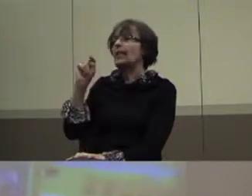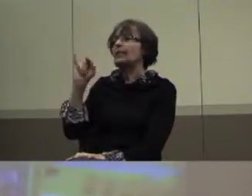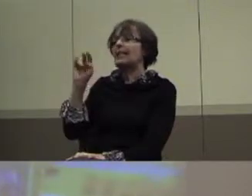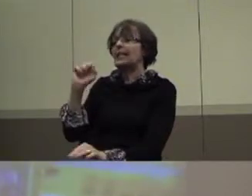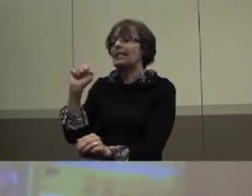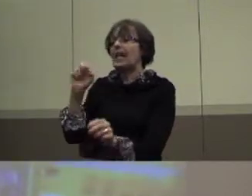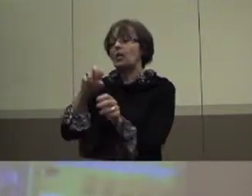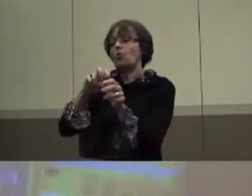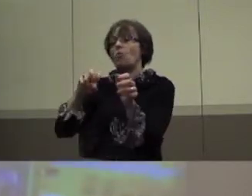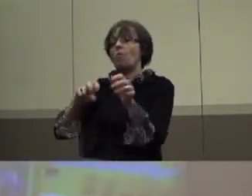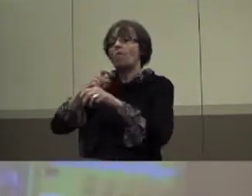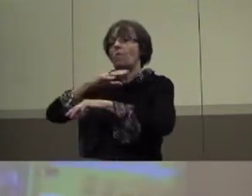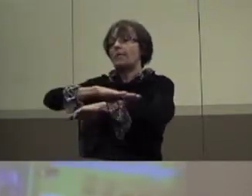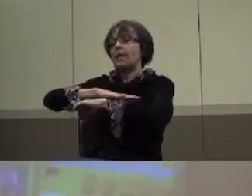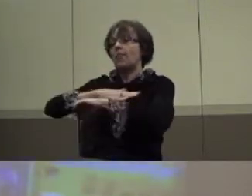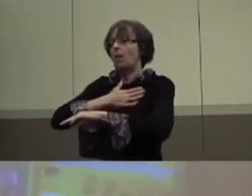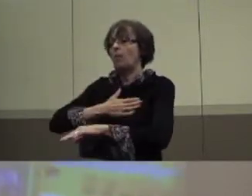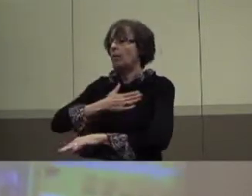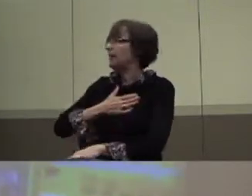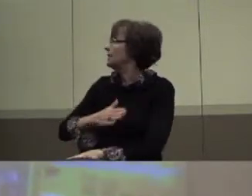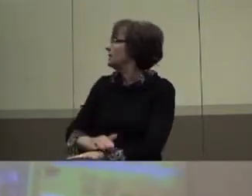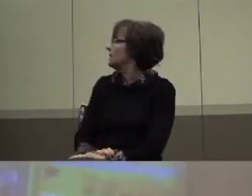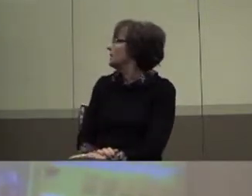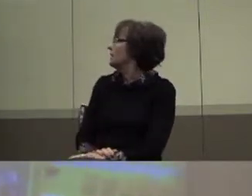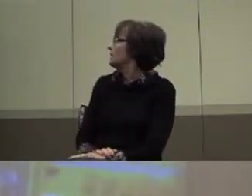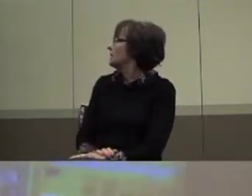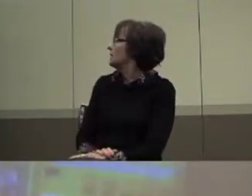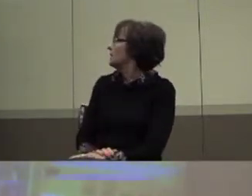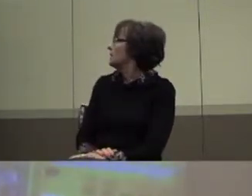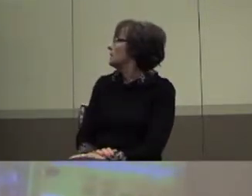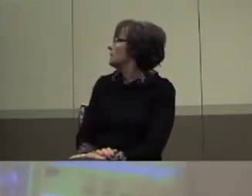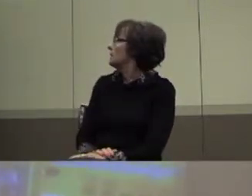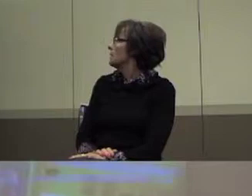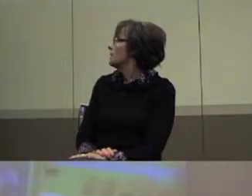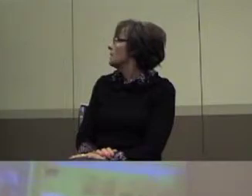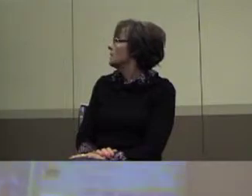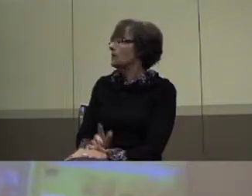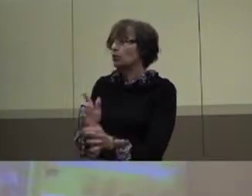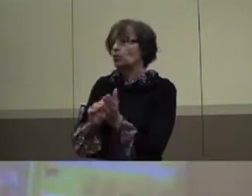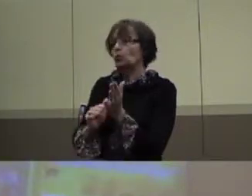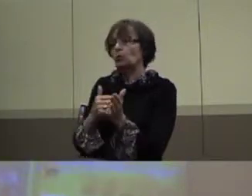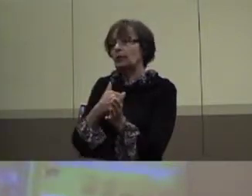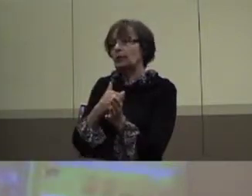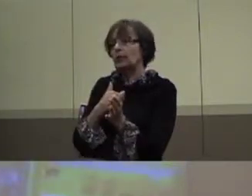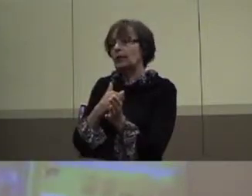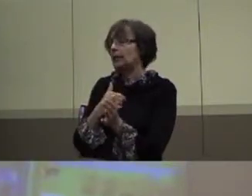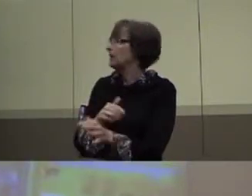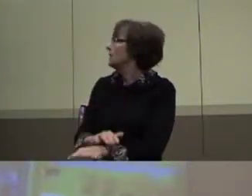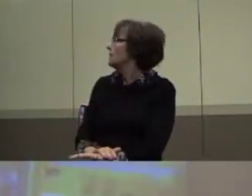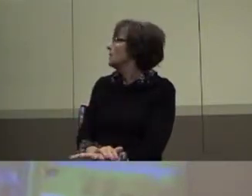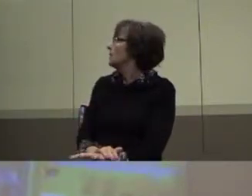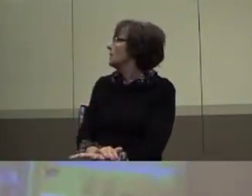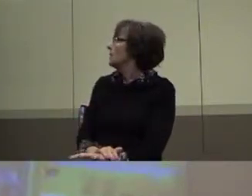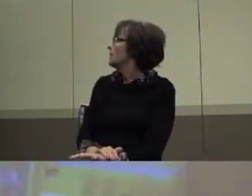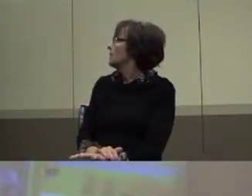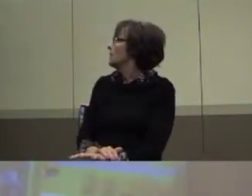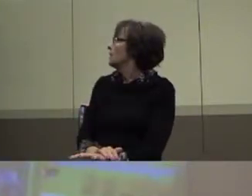Okay, everyone ready to read with Tiffany? Yesterday, get ready? Yesterday